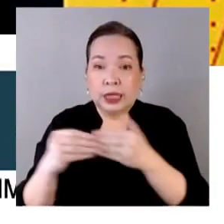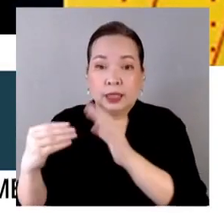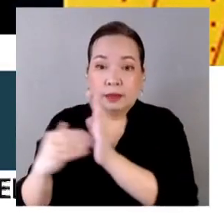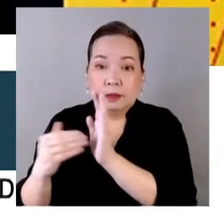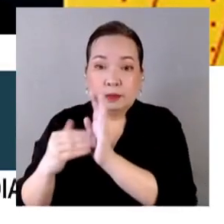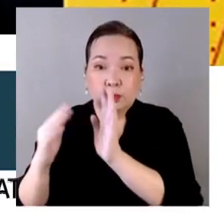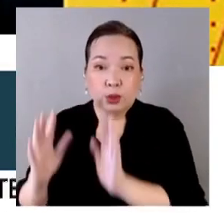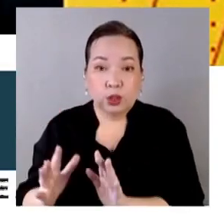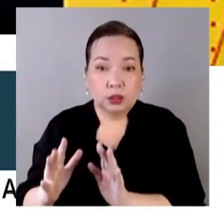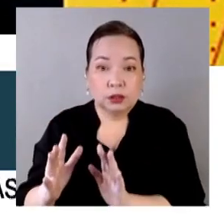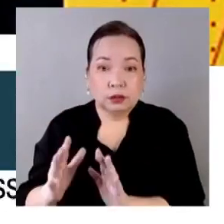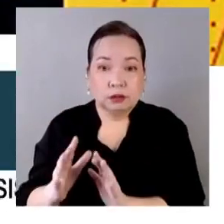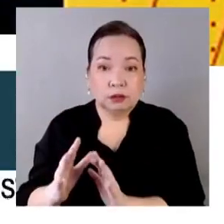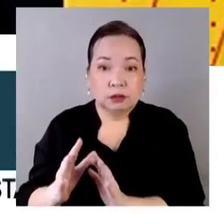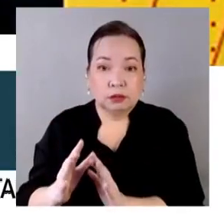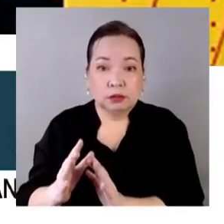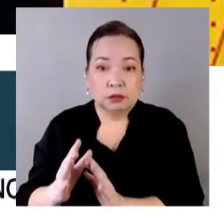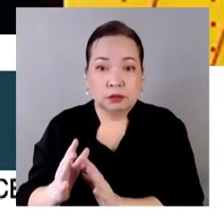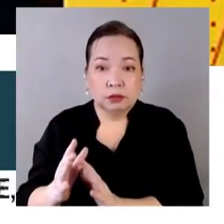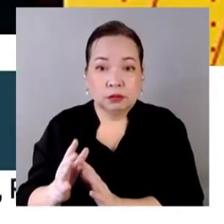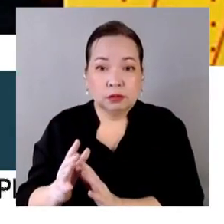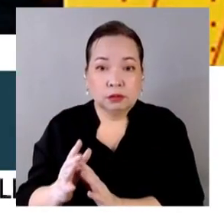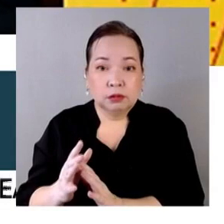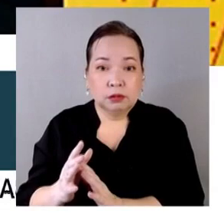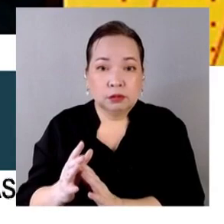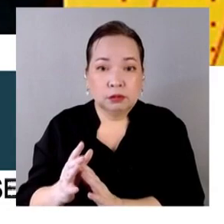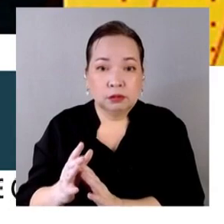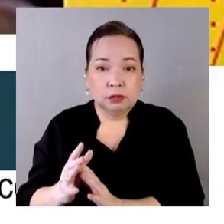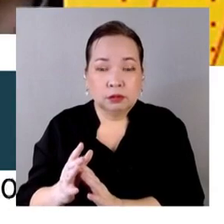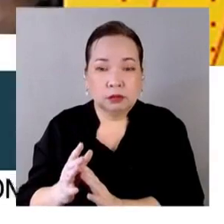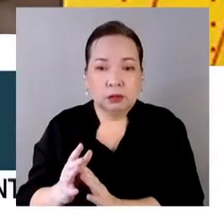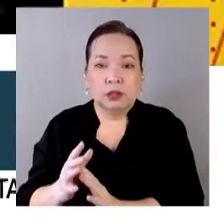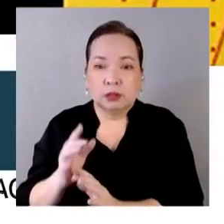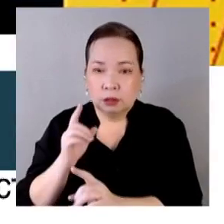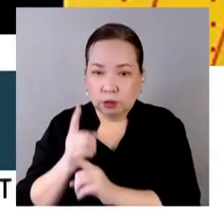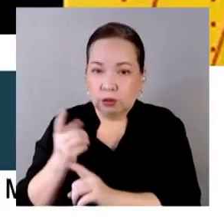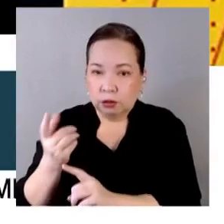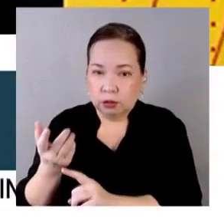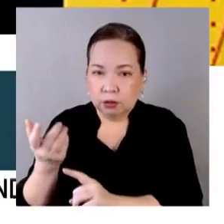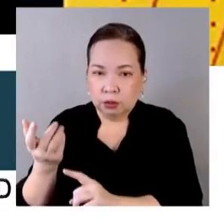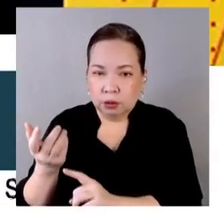dapat yung mga analog prosecutors or yung sa DOJ.